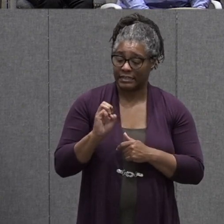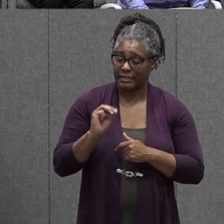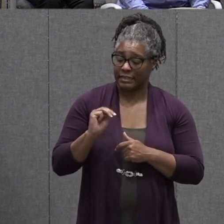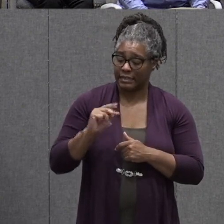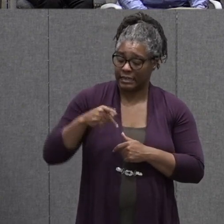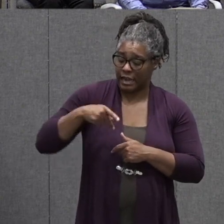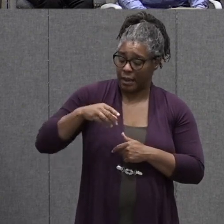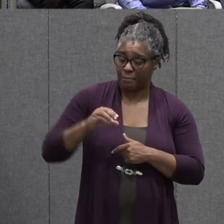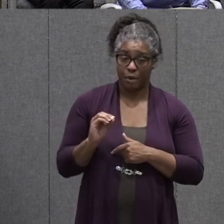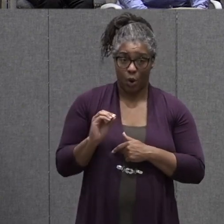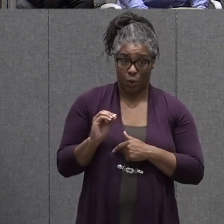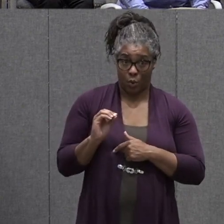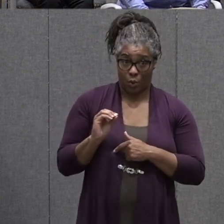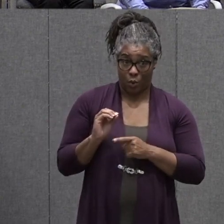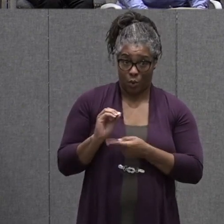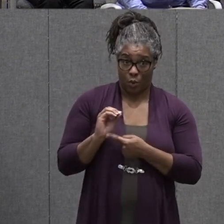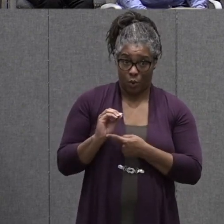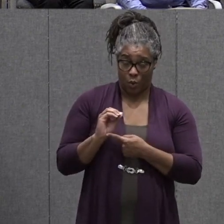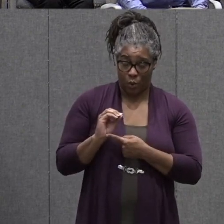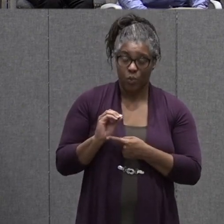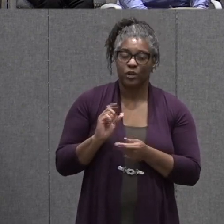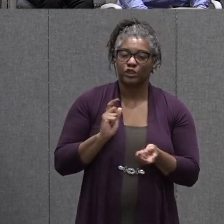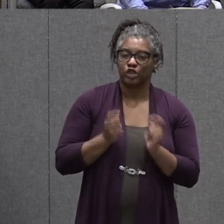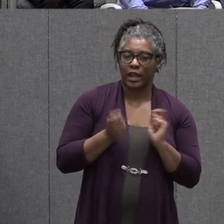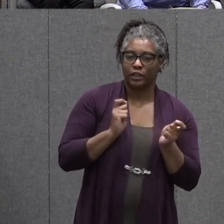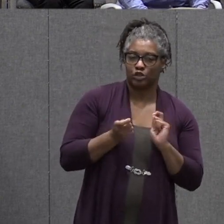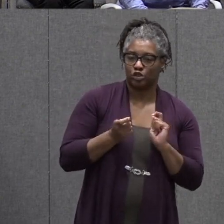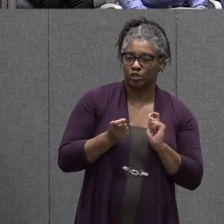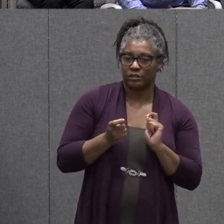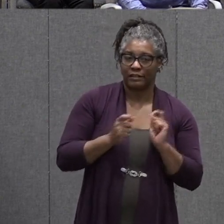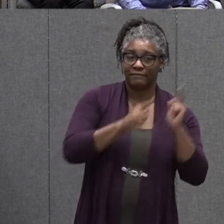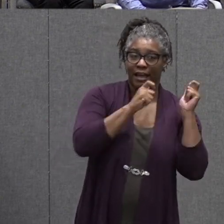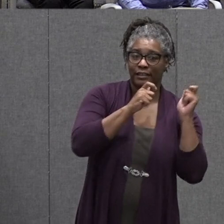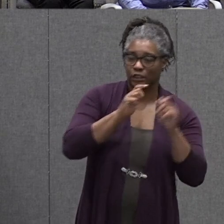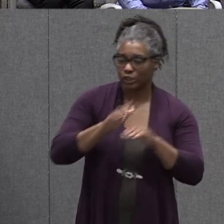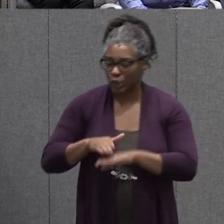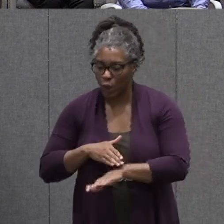ways there. So let's begin with, how about